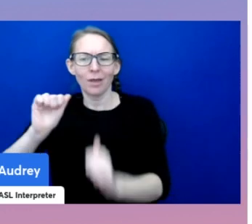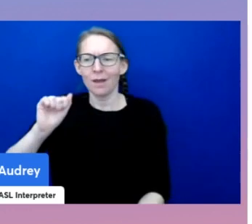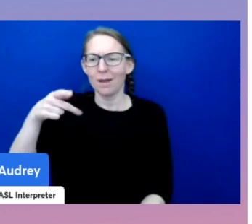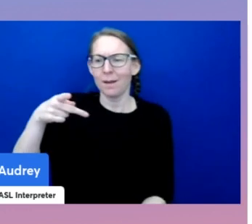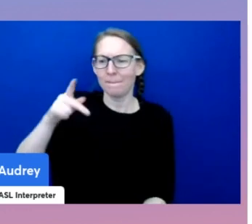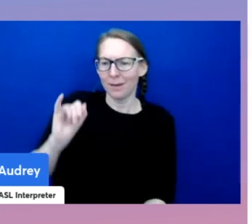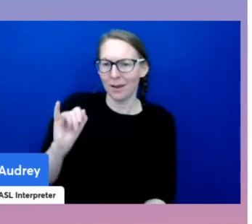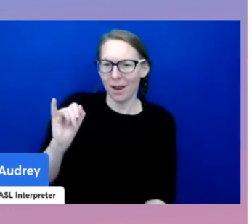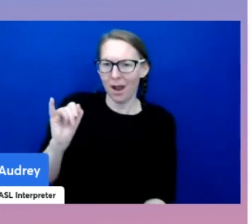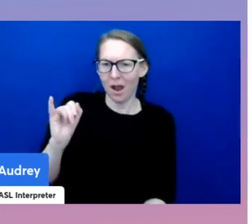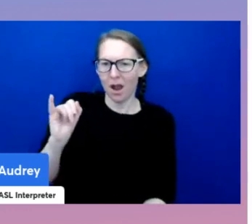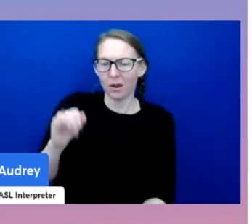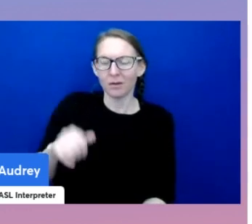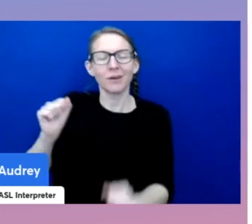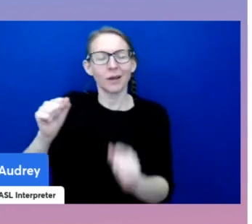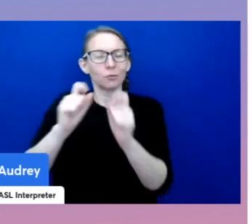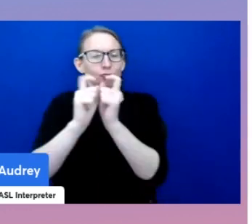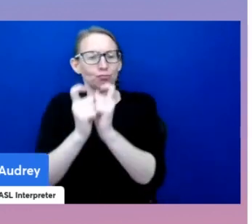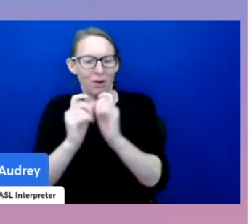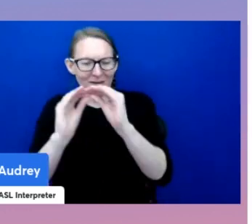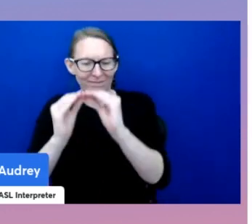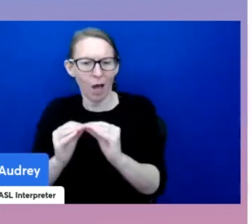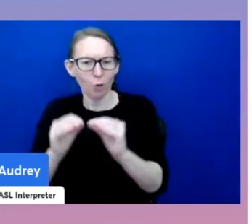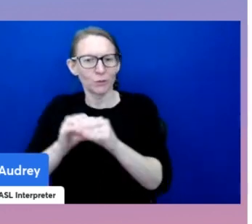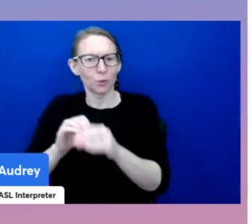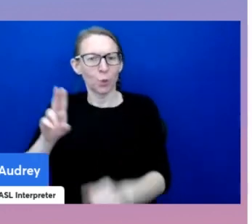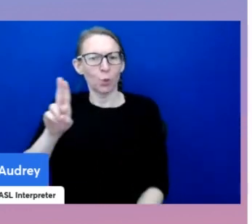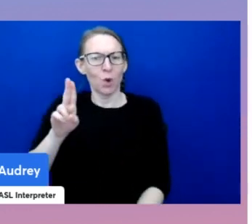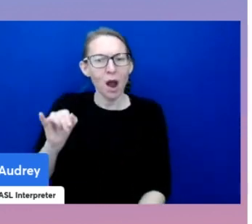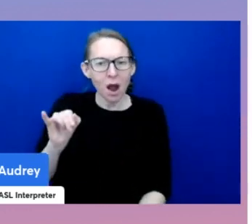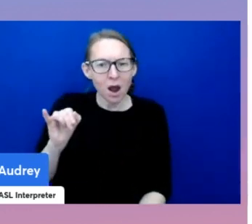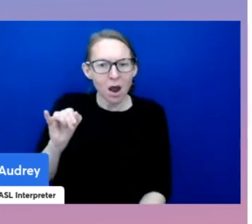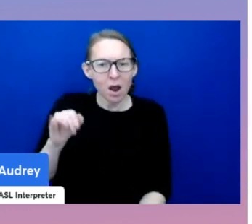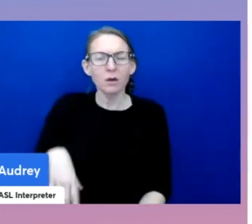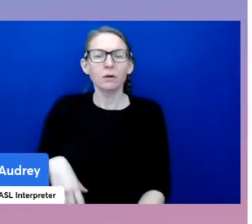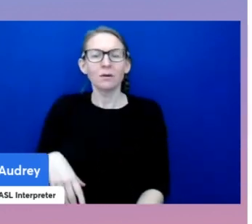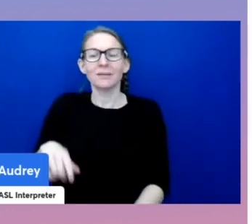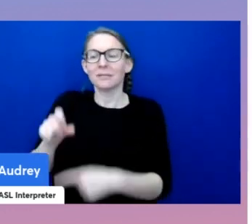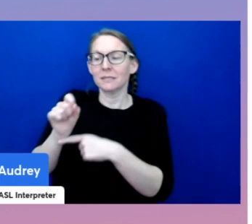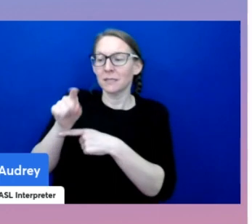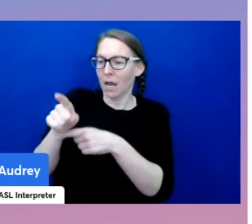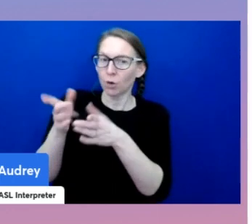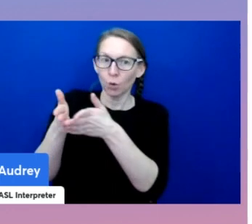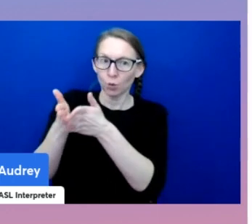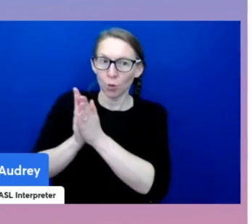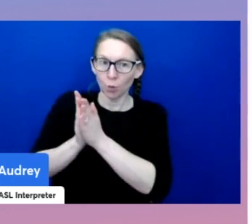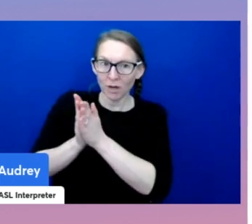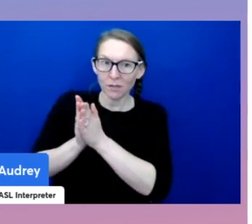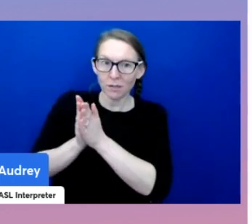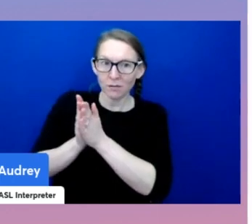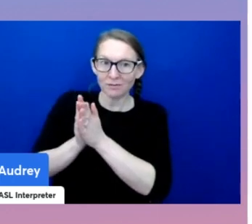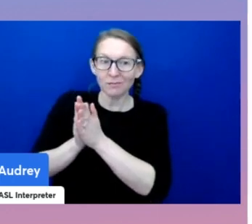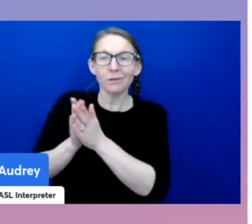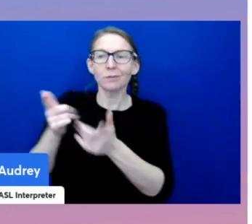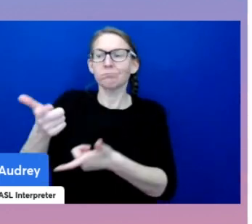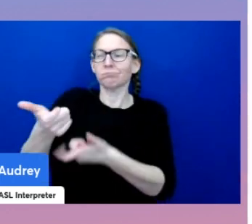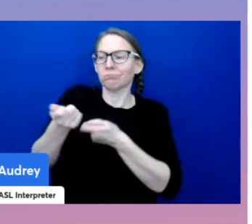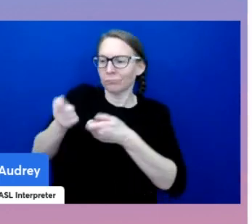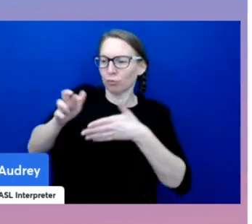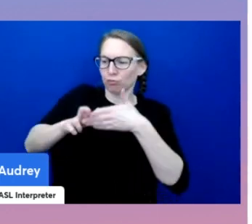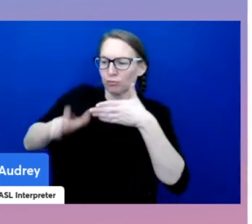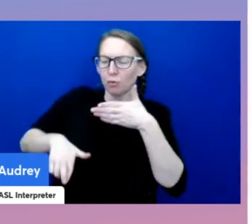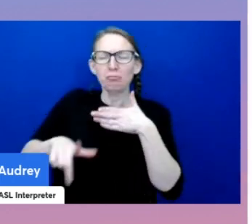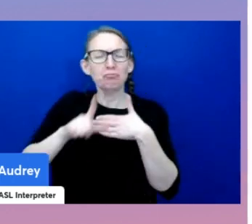can change the values in the UI, send a request, and get the results back. And it's really